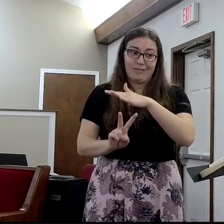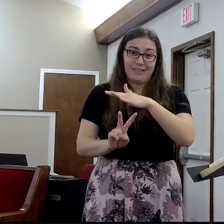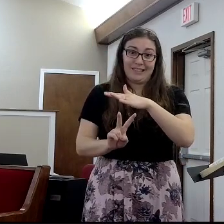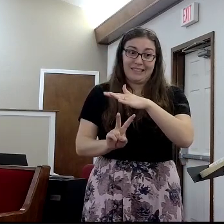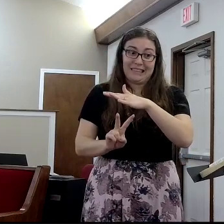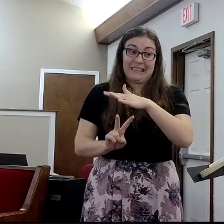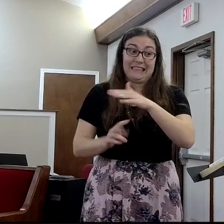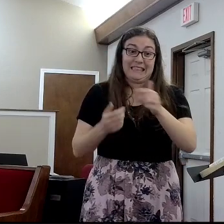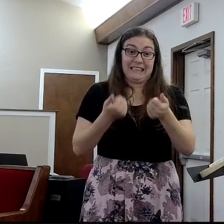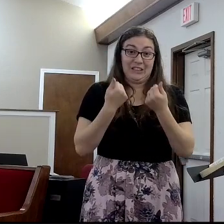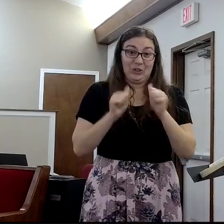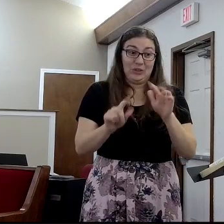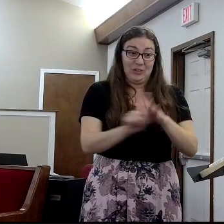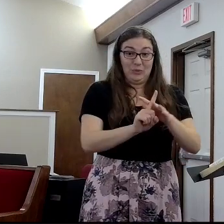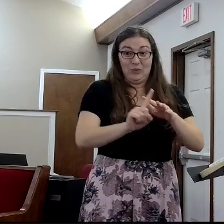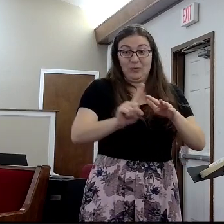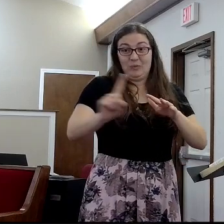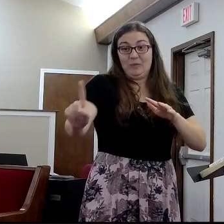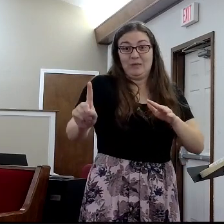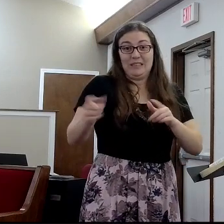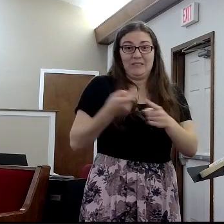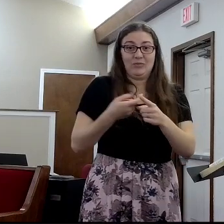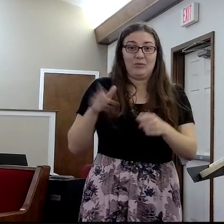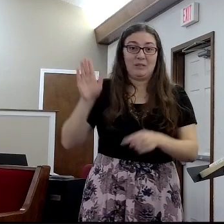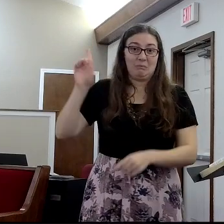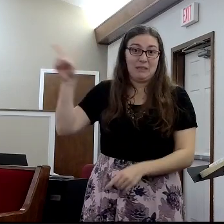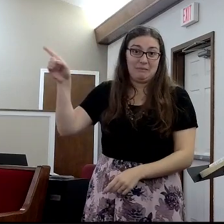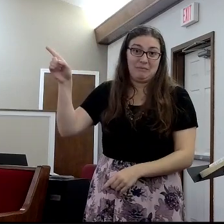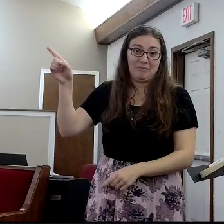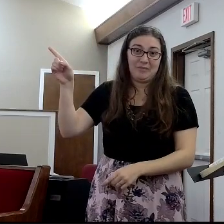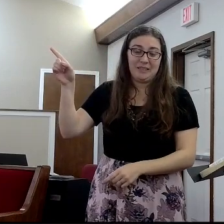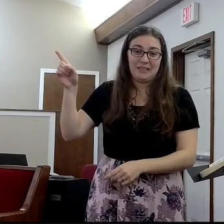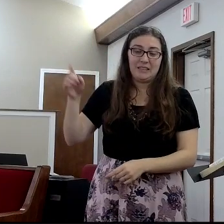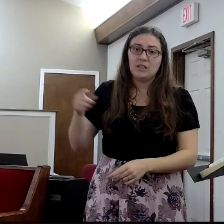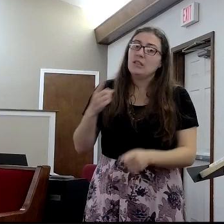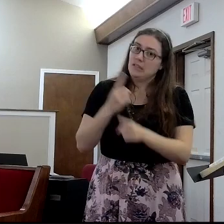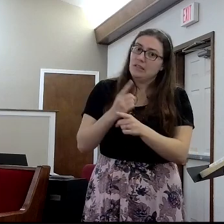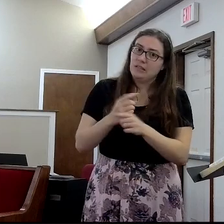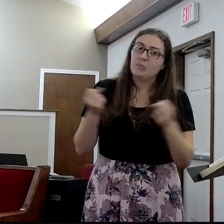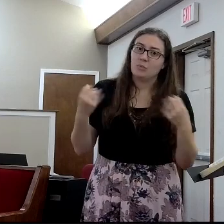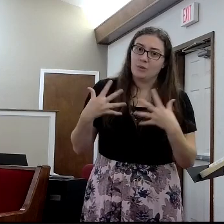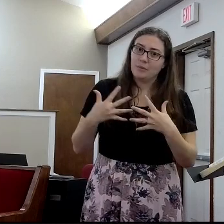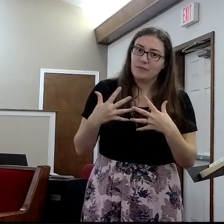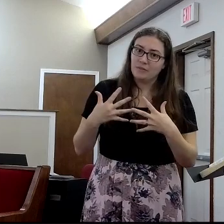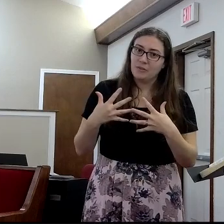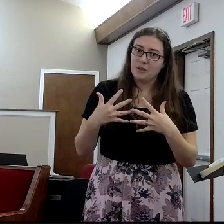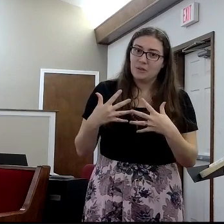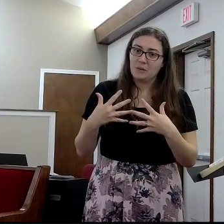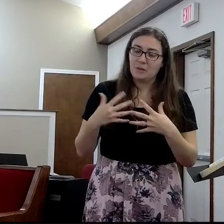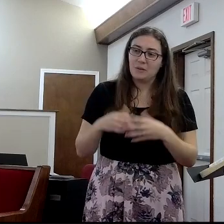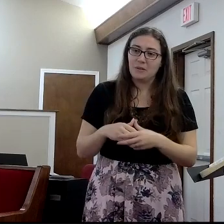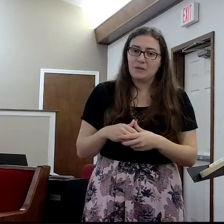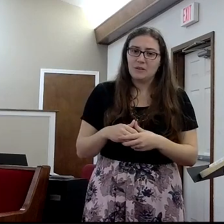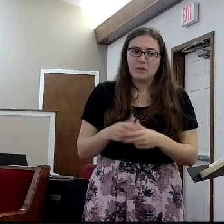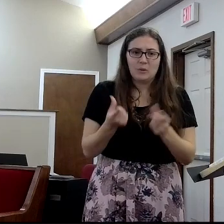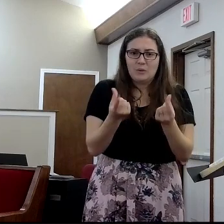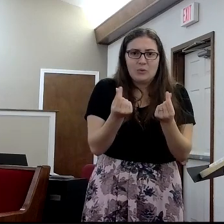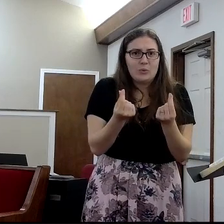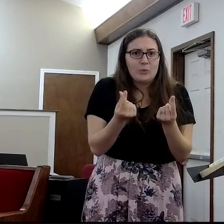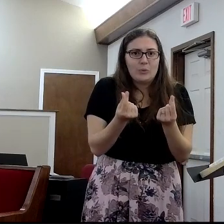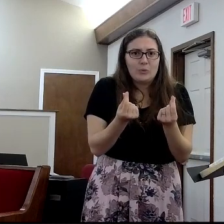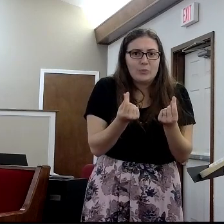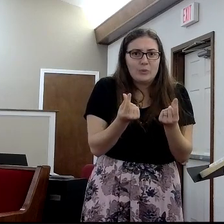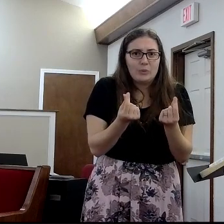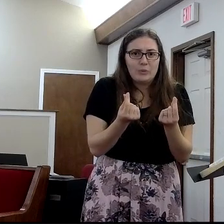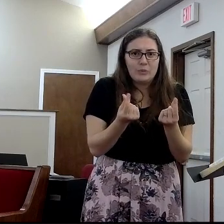running from him. That's very interesting, and you need to catch on to it, because this is where the proper fear comes in. And so